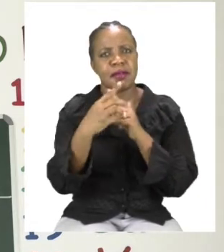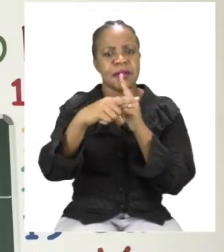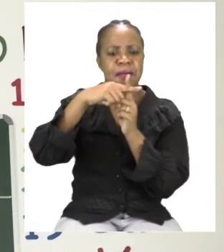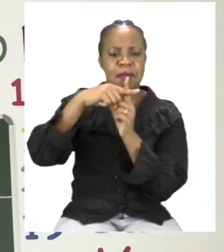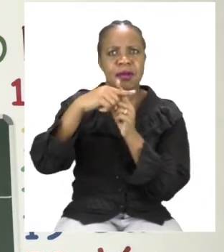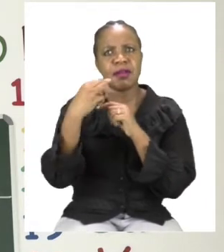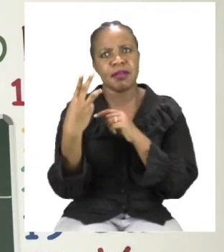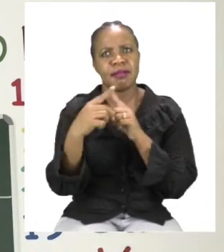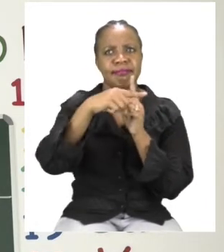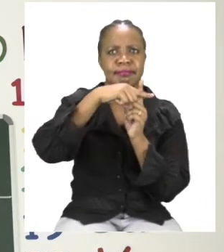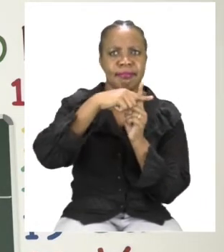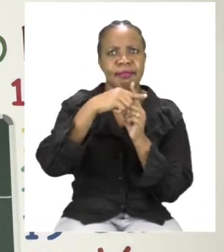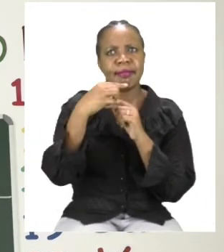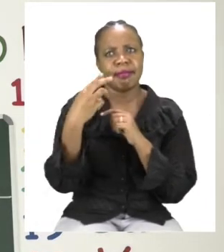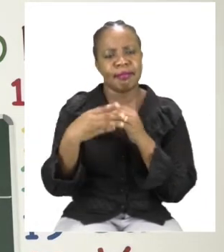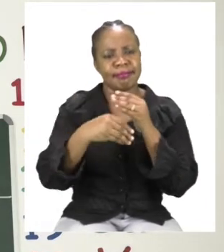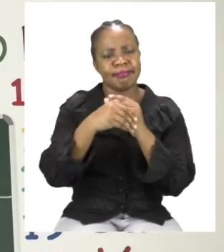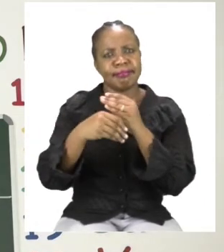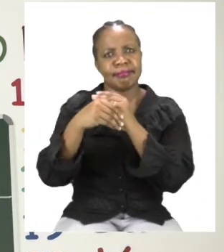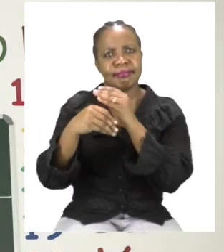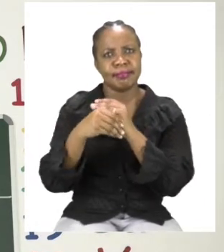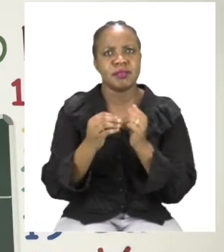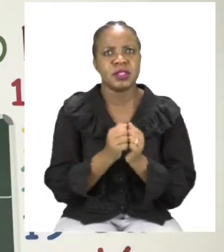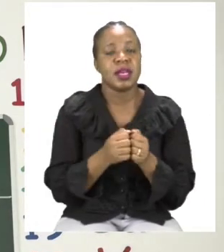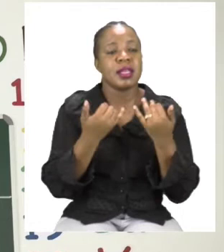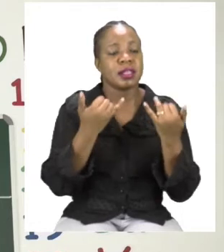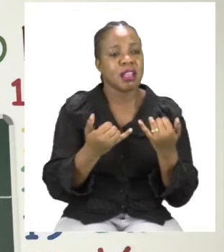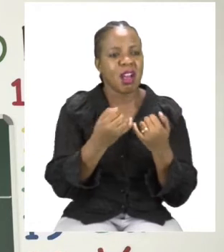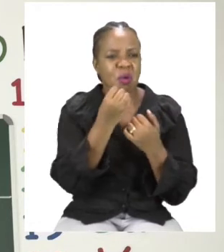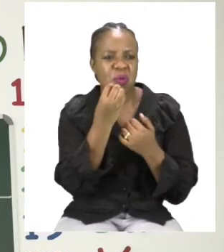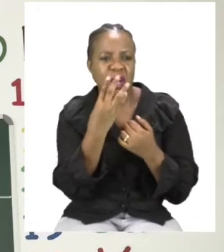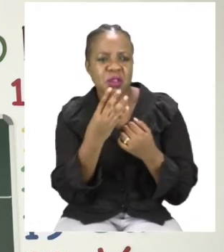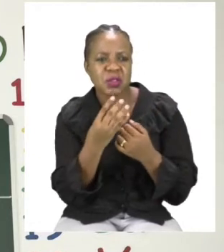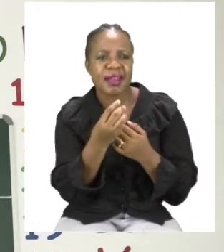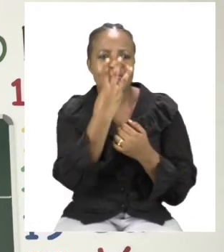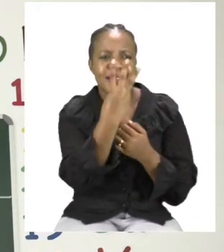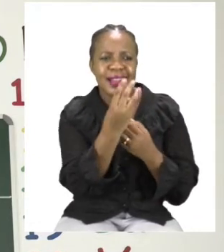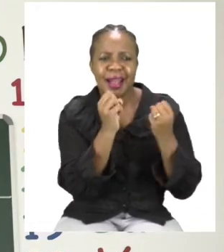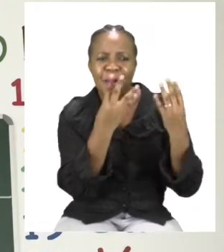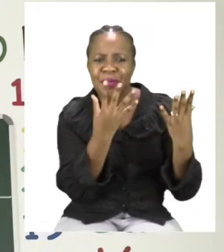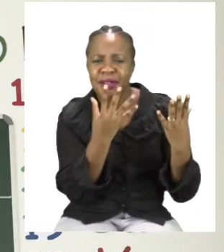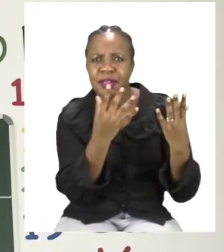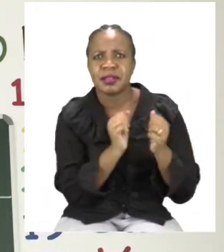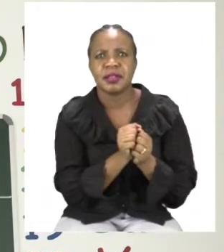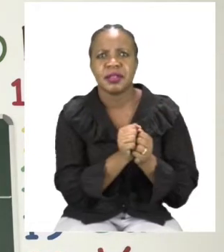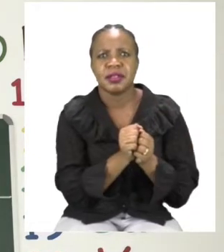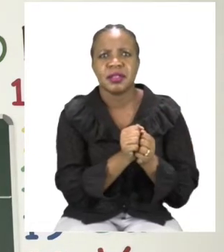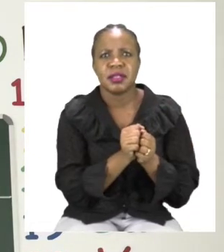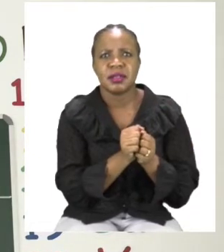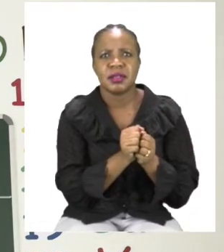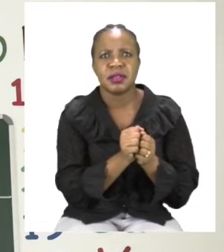is count them so that I can make the multiplication sum. So let us count them